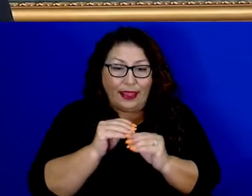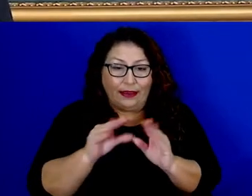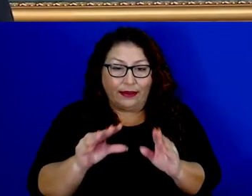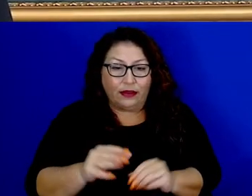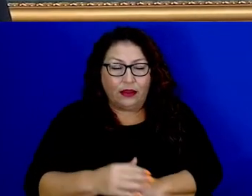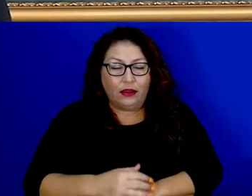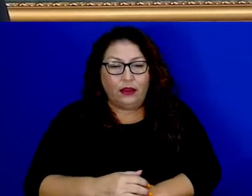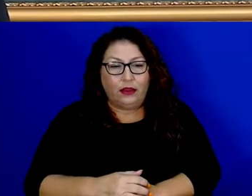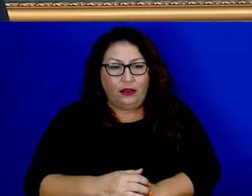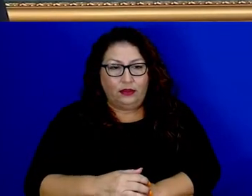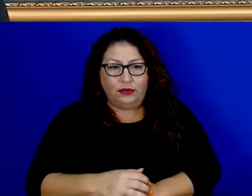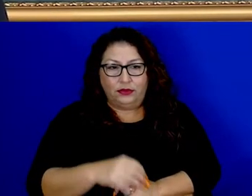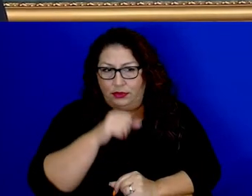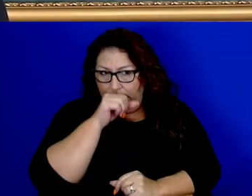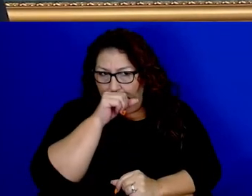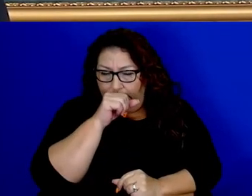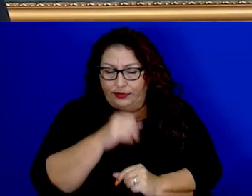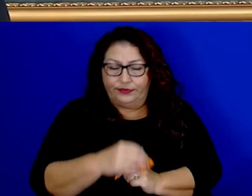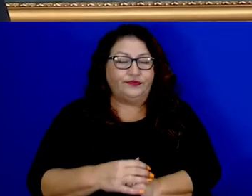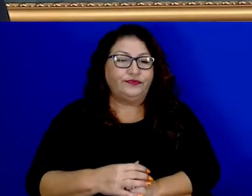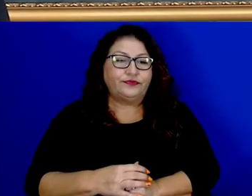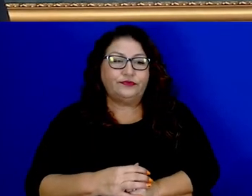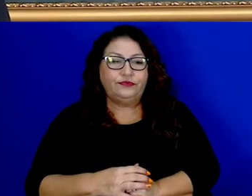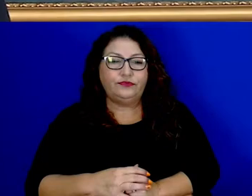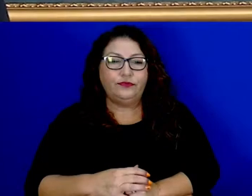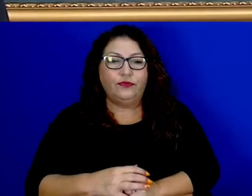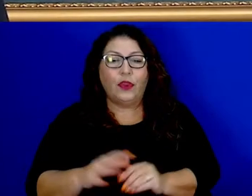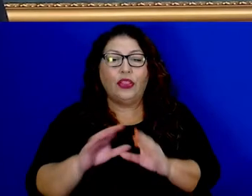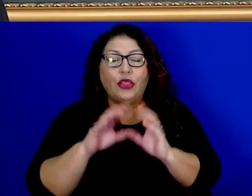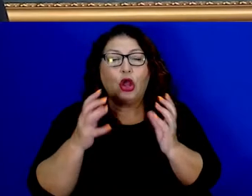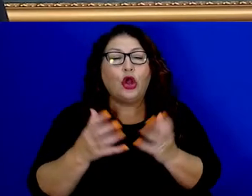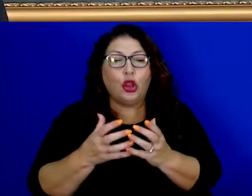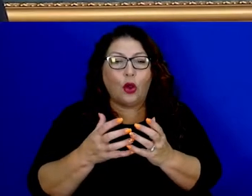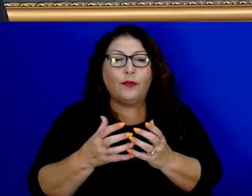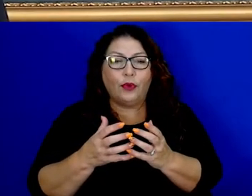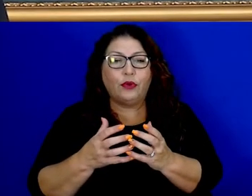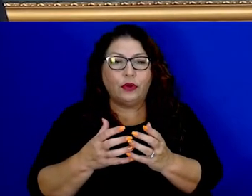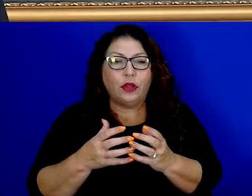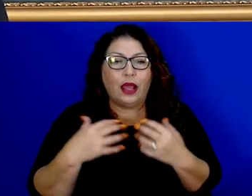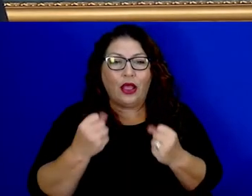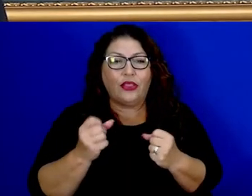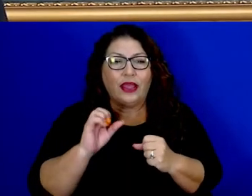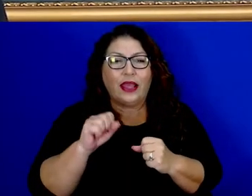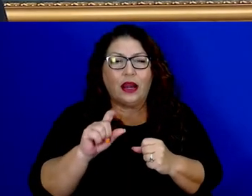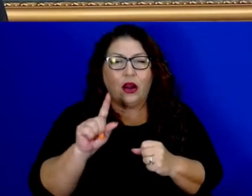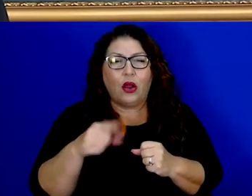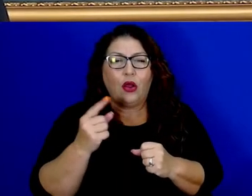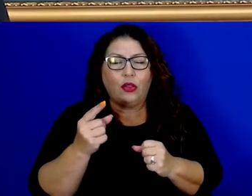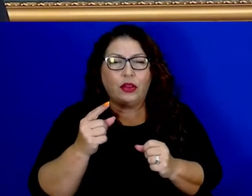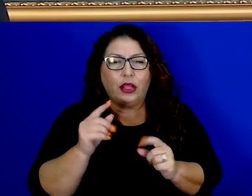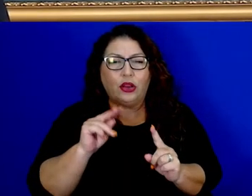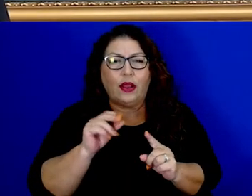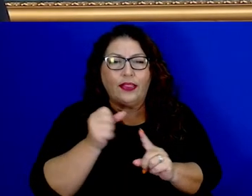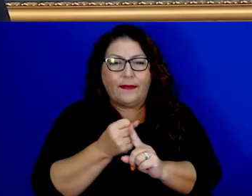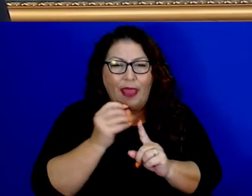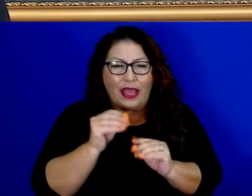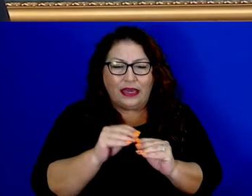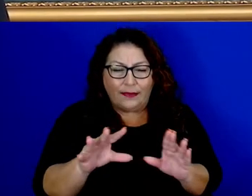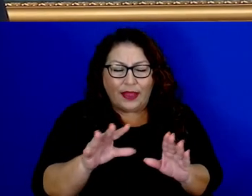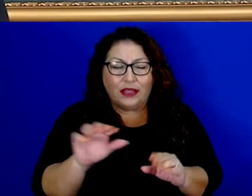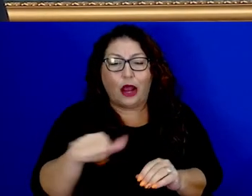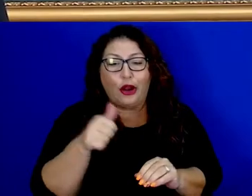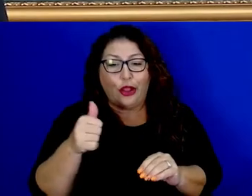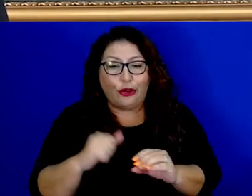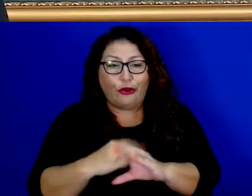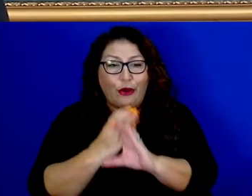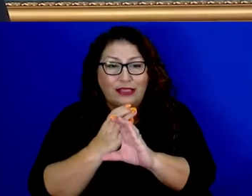In the background of the global public health and economic turmoil of the pandemic lurks another crisis: the rising rates